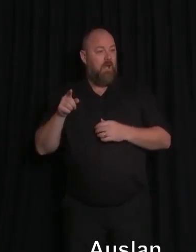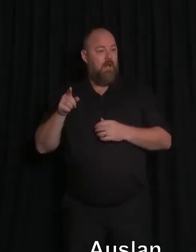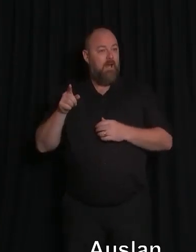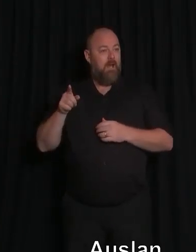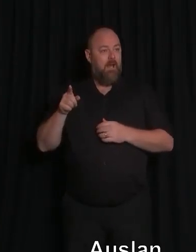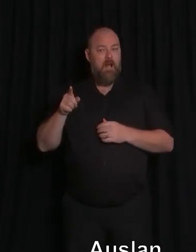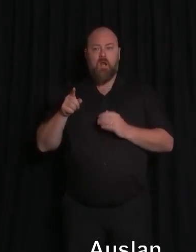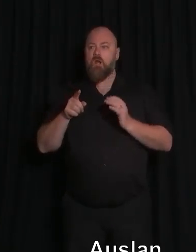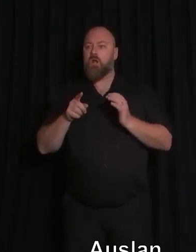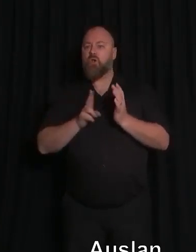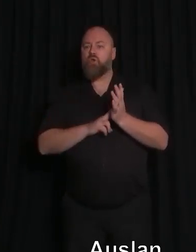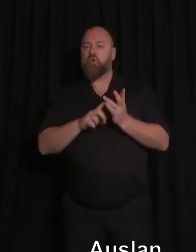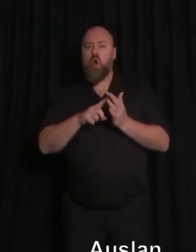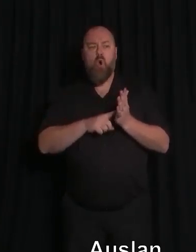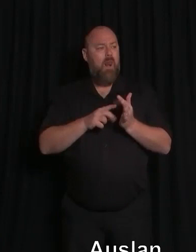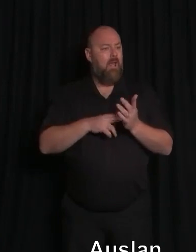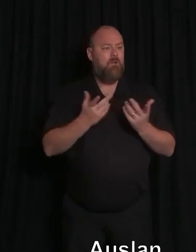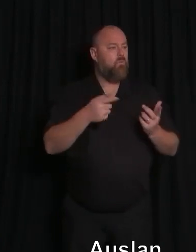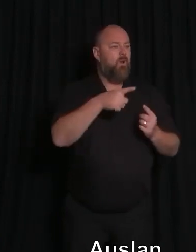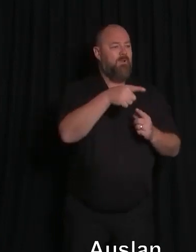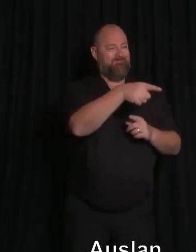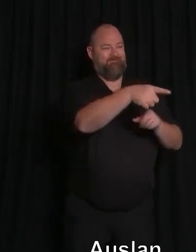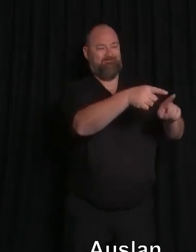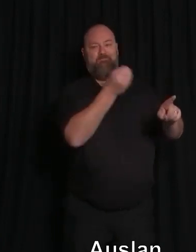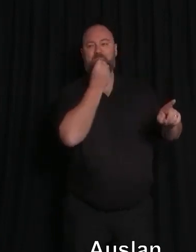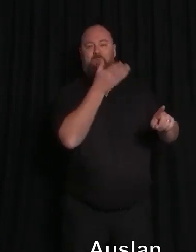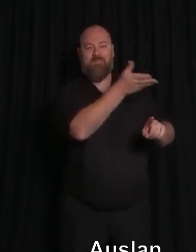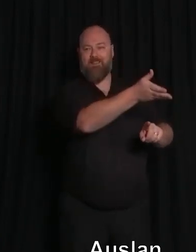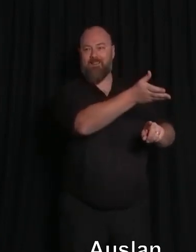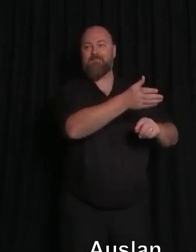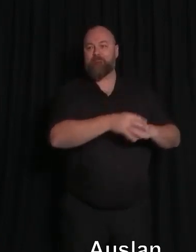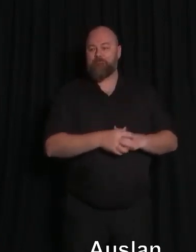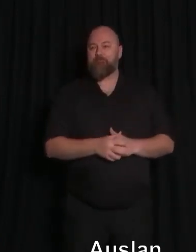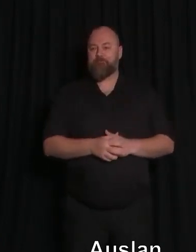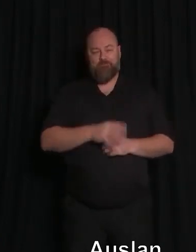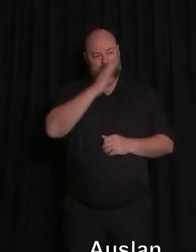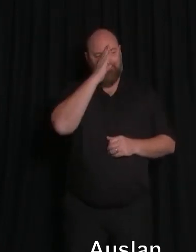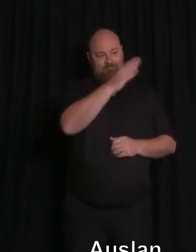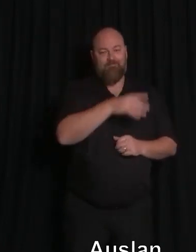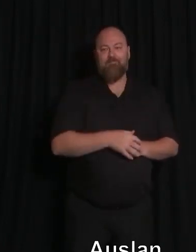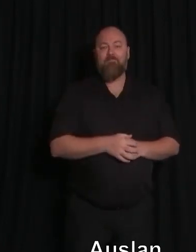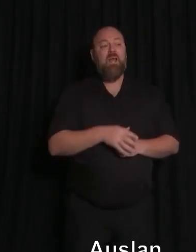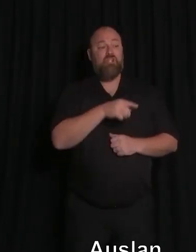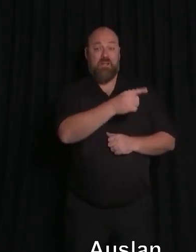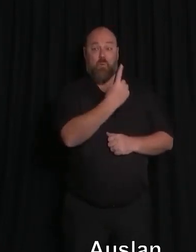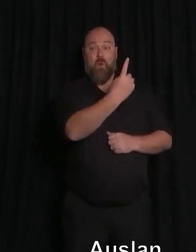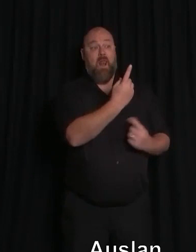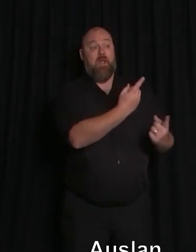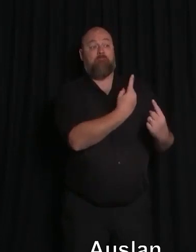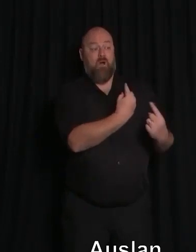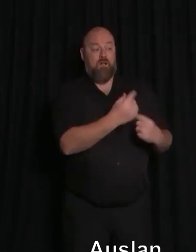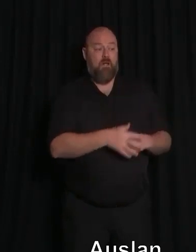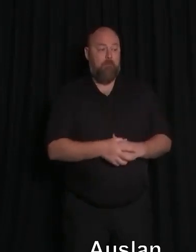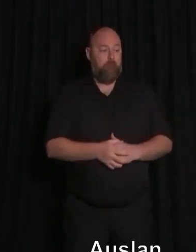where are you? The beautiful Nolene, who we all know, Nabu Levu, who is one of the advisors for DIVA,